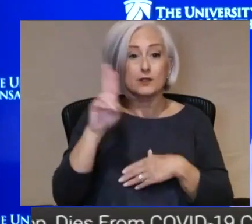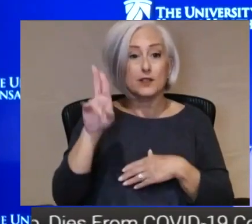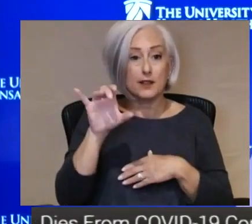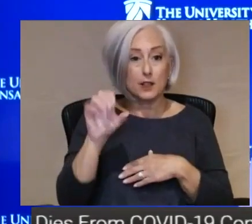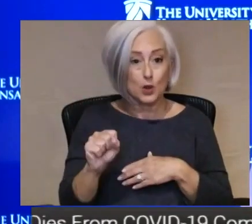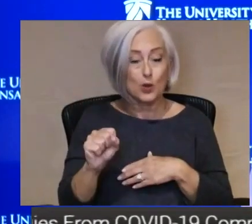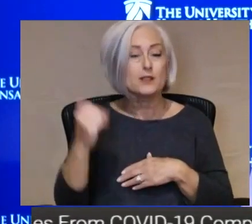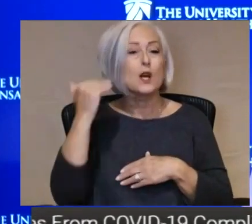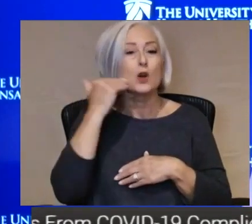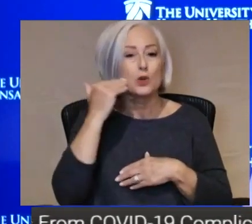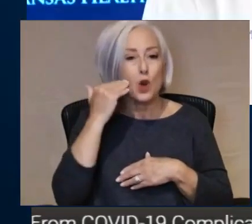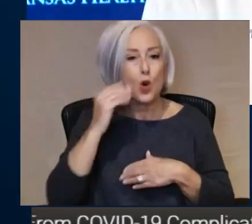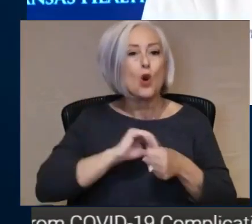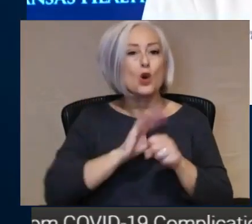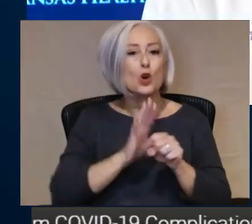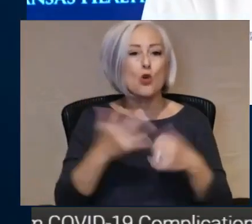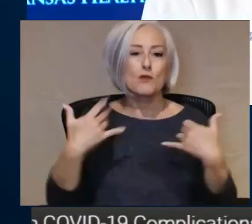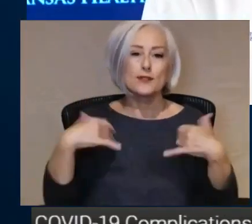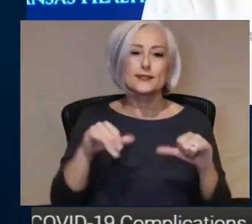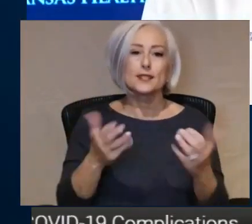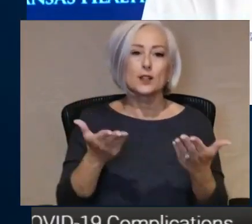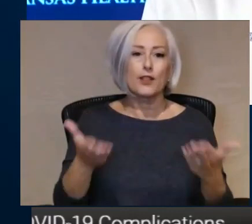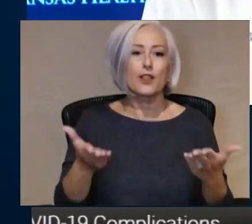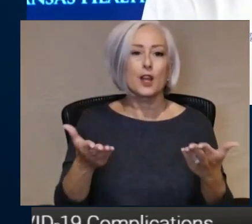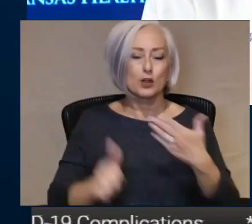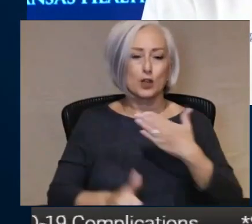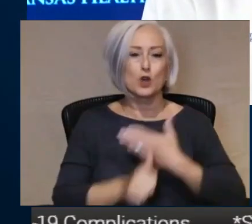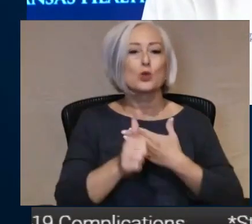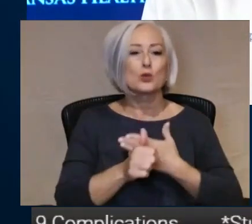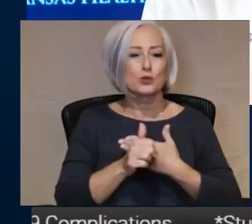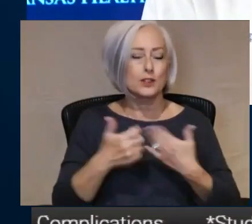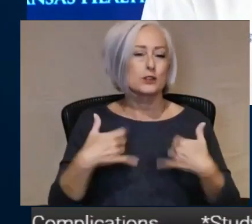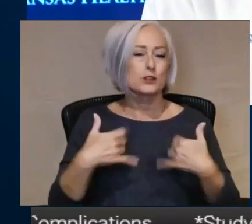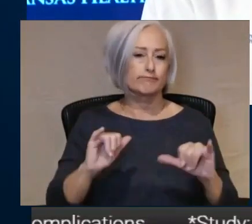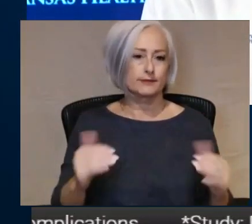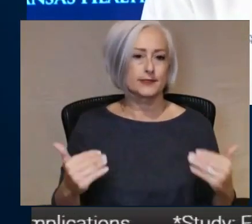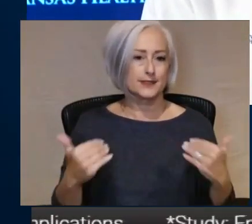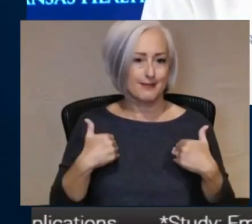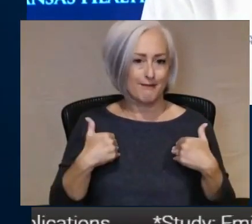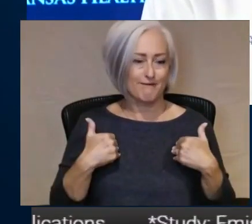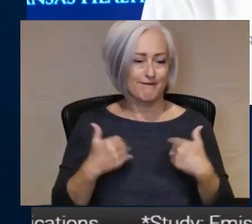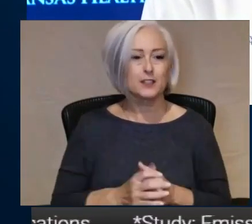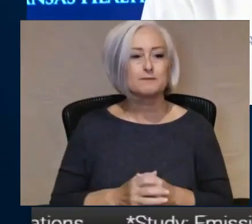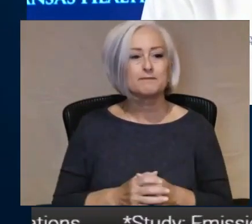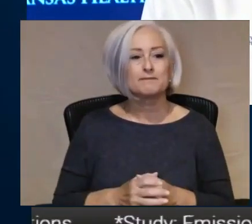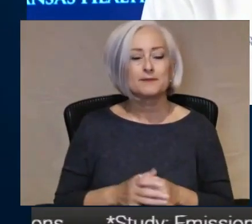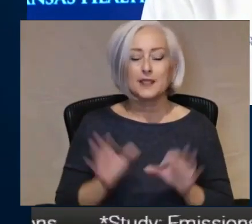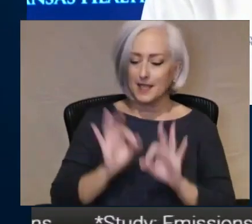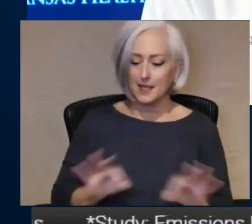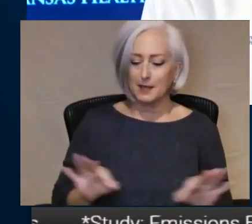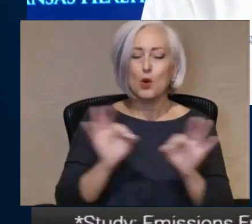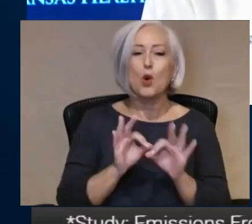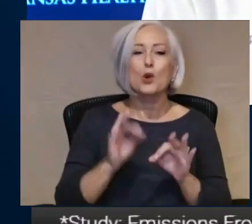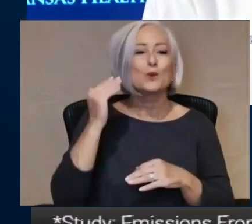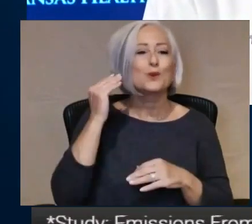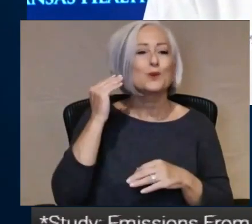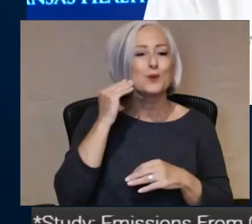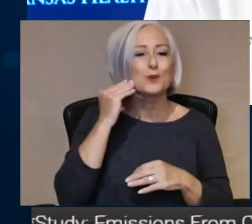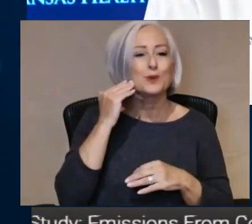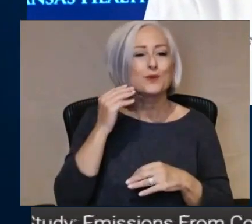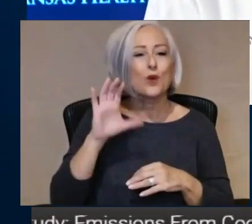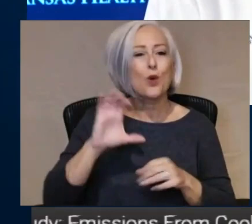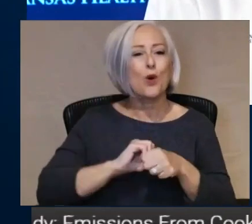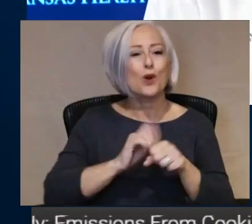very much at risk. All right, so important news on the COVID front. We'll keep a very close eye on it, as we always do, about what that means